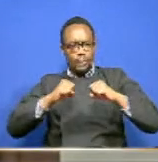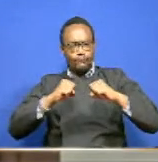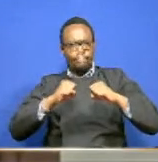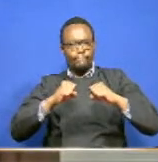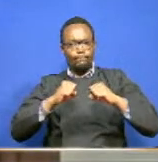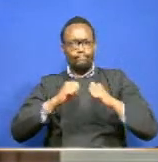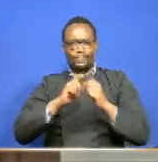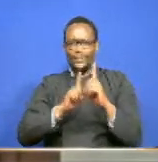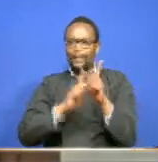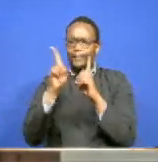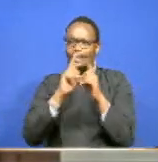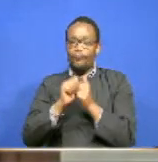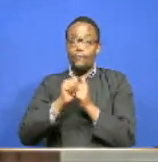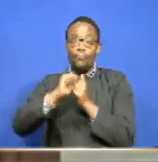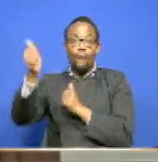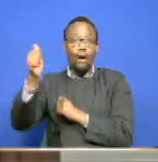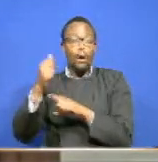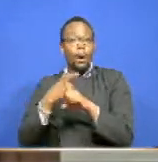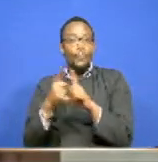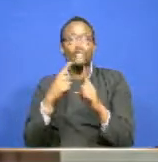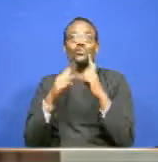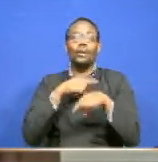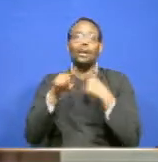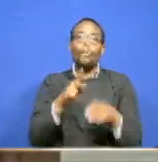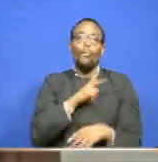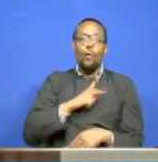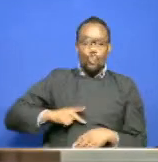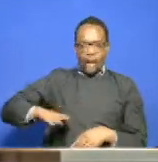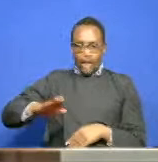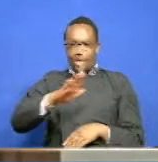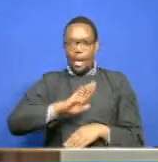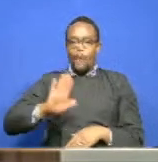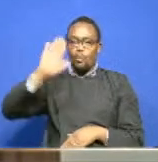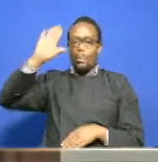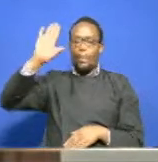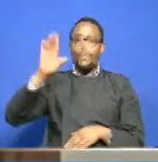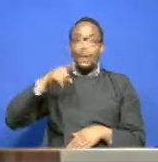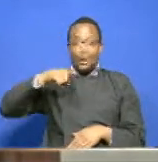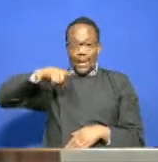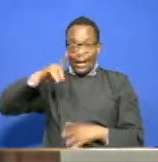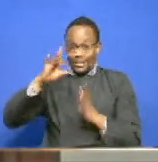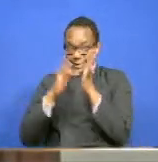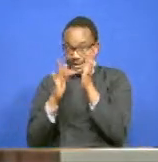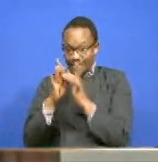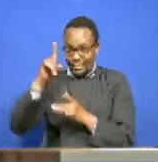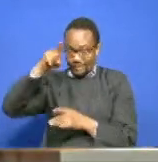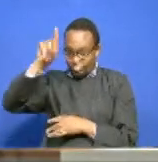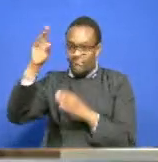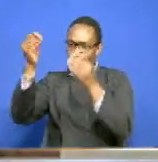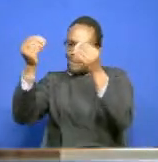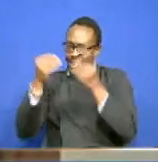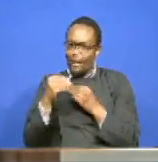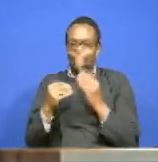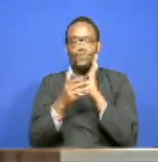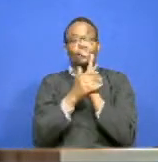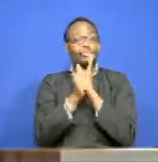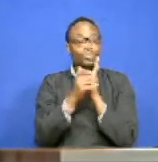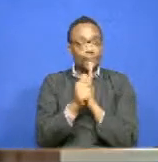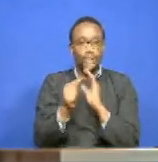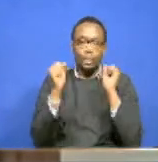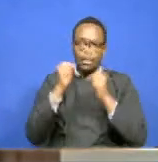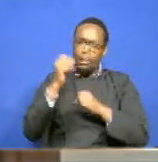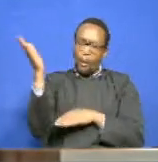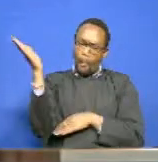country. But indeed he was speaking about the kingdom and himself as a king who gives talents and will come